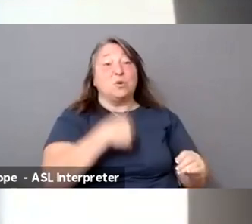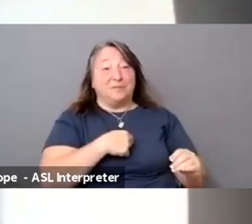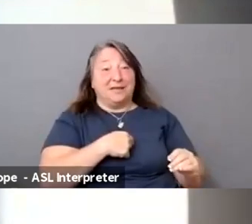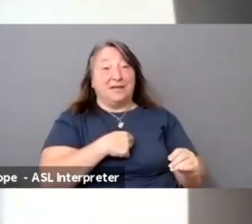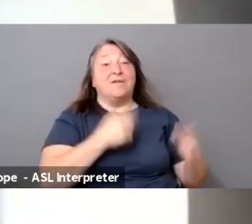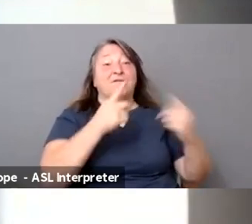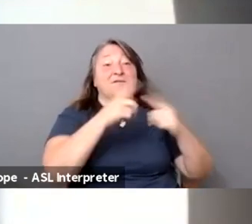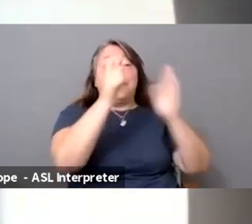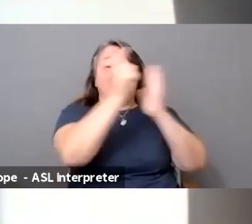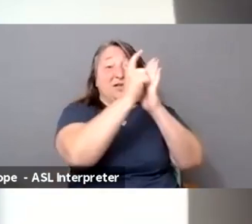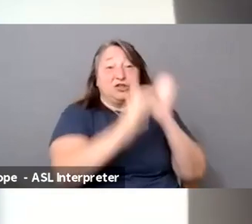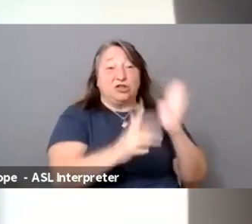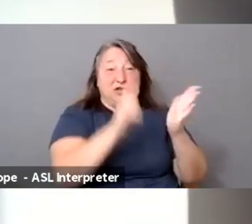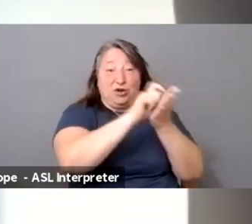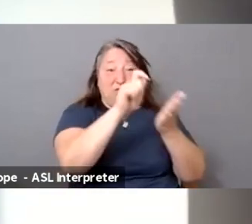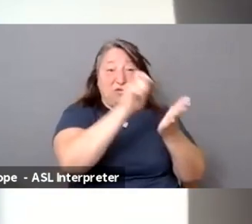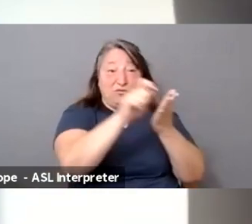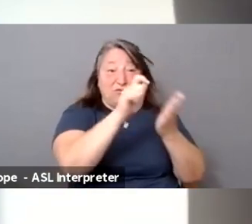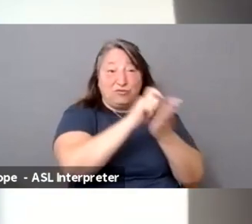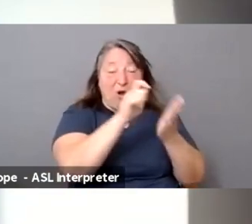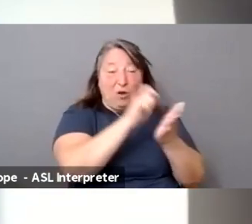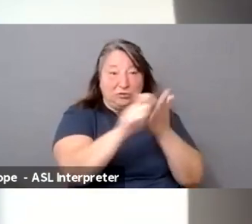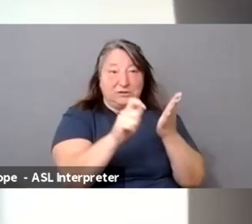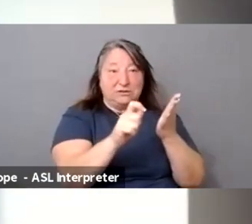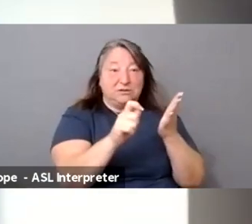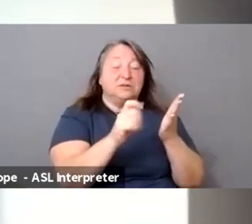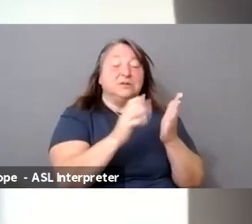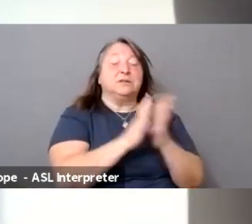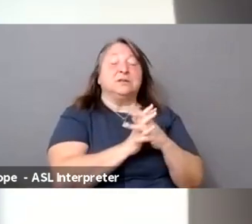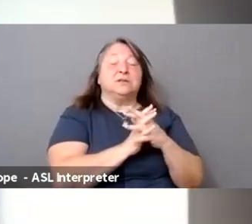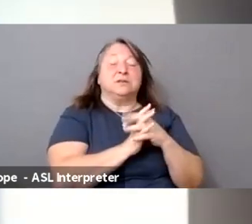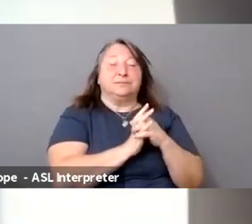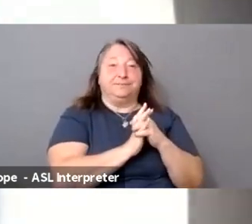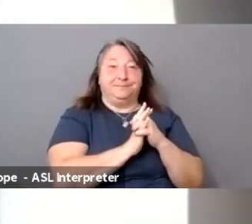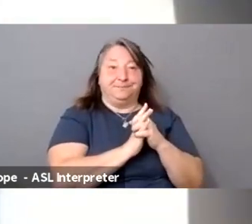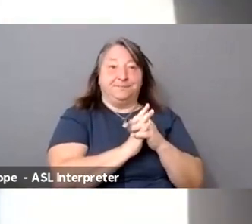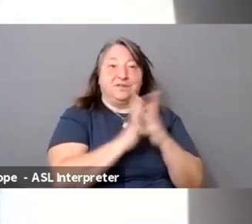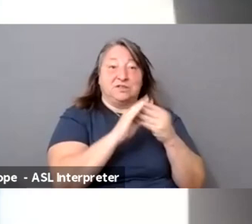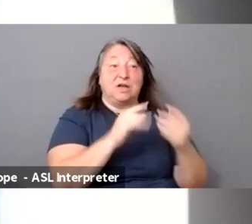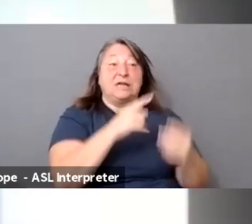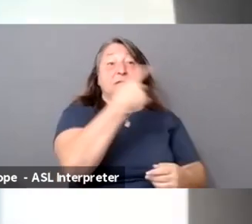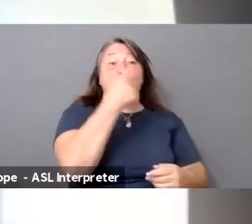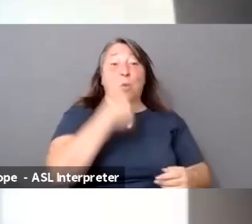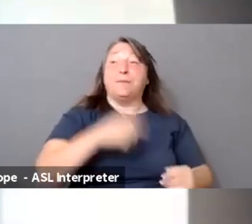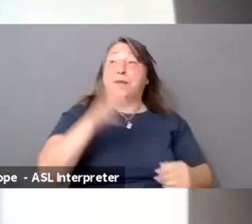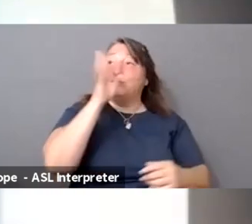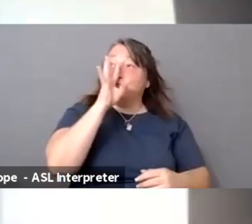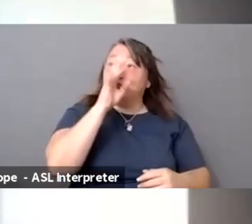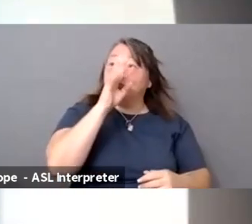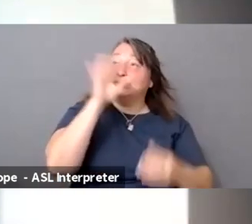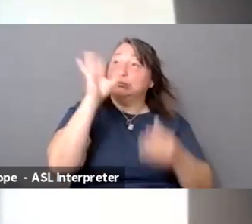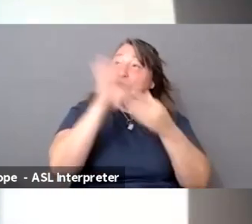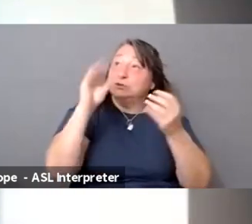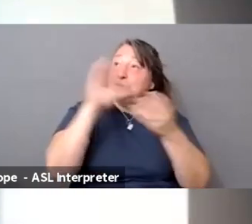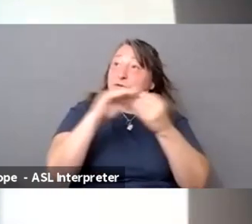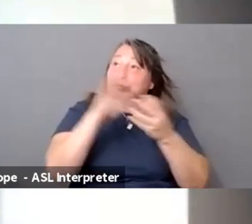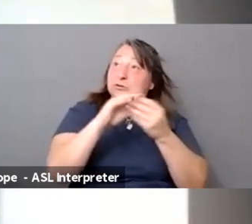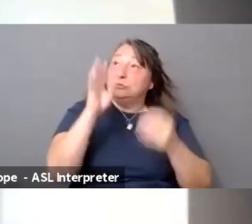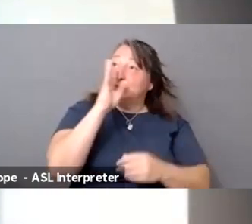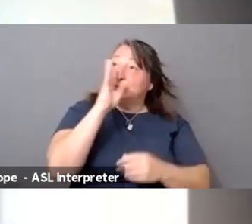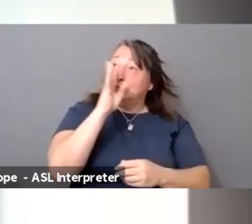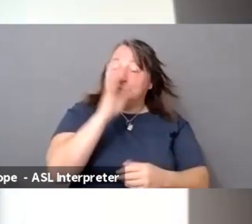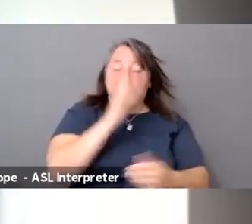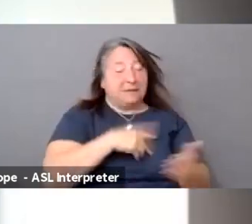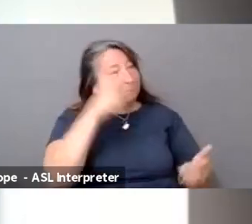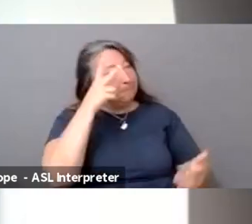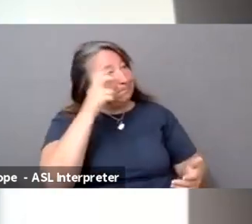manuscript who was responsible for this man's exoneration. And he told it to me in this oral history kind of way. And as I was hearing more about the